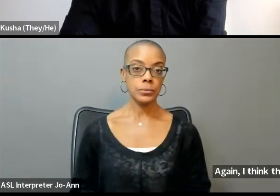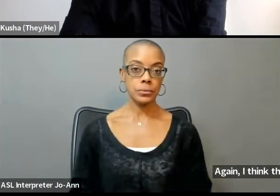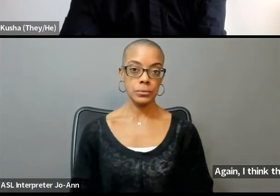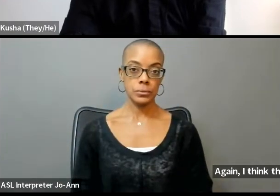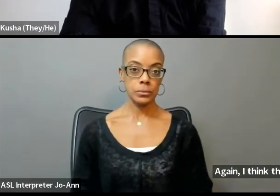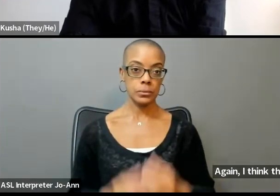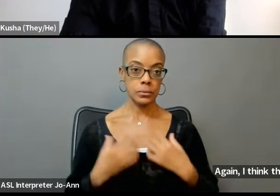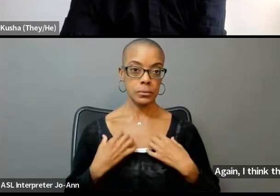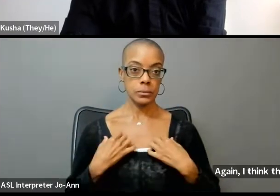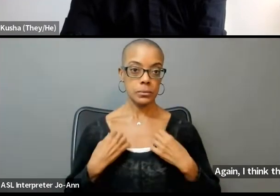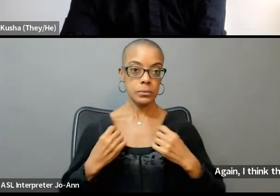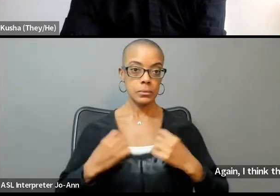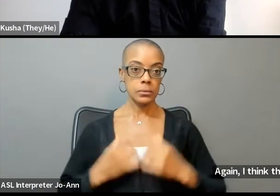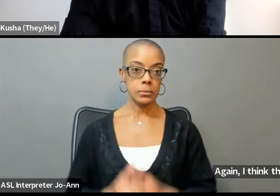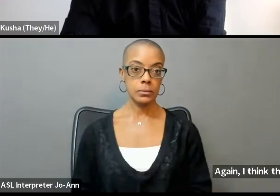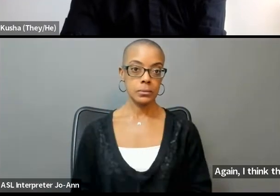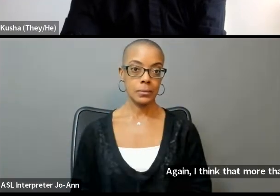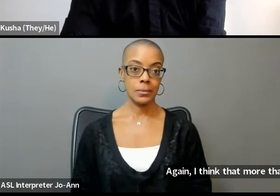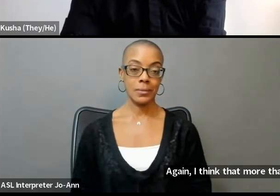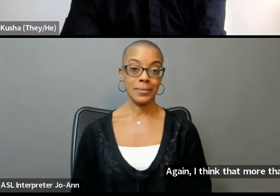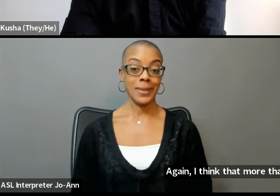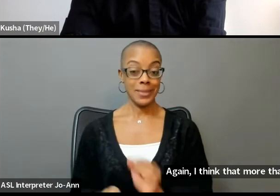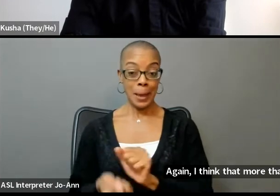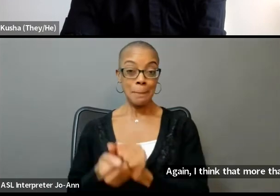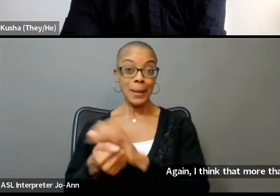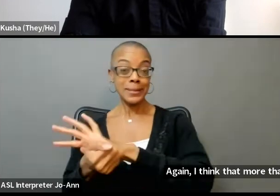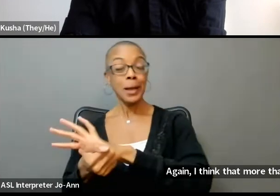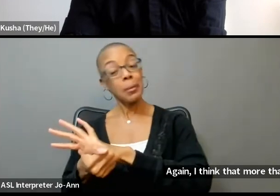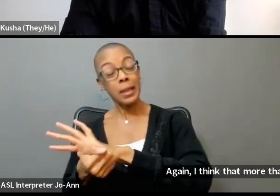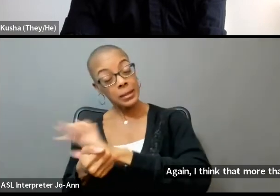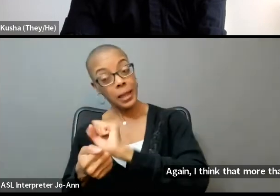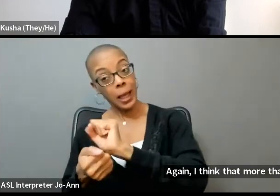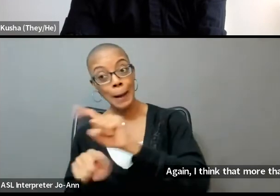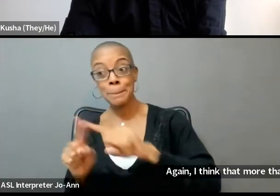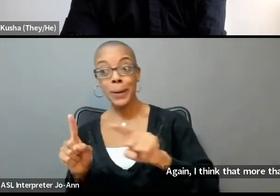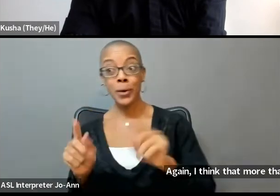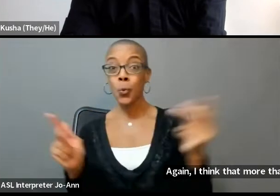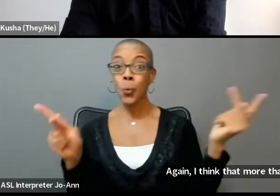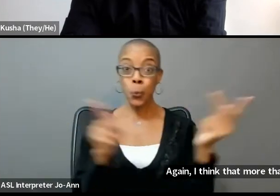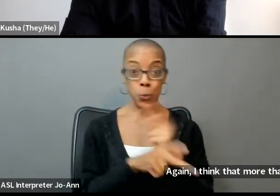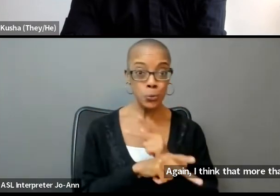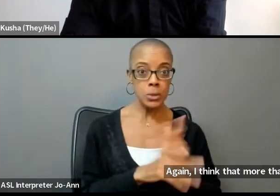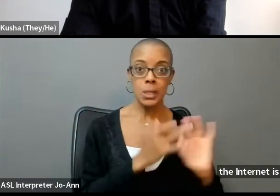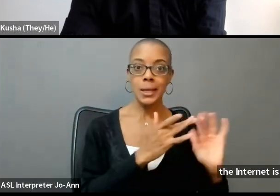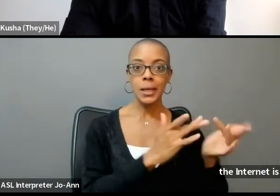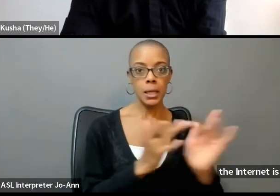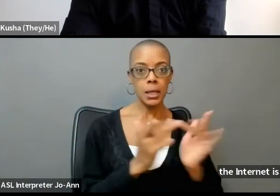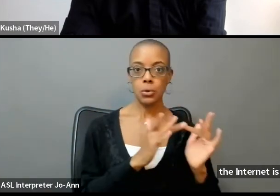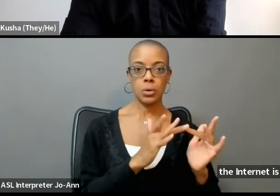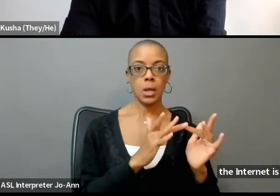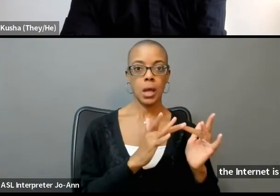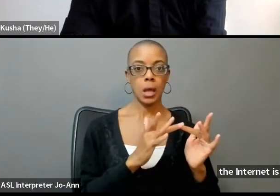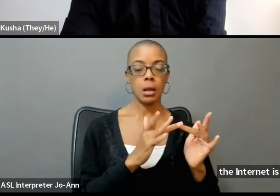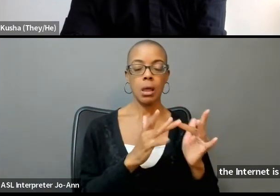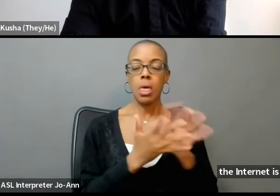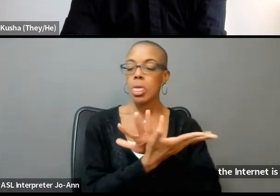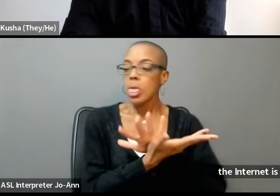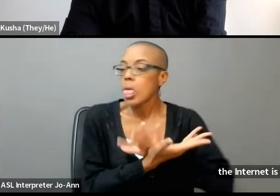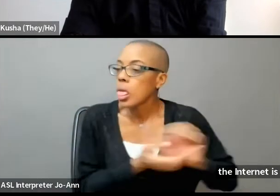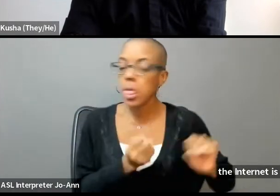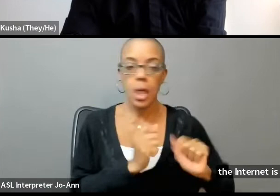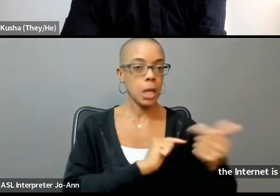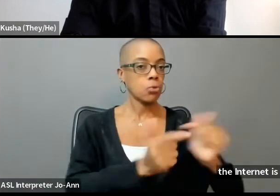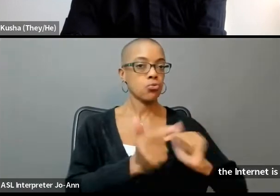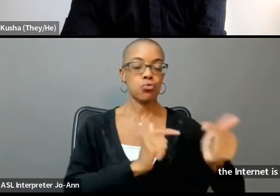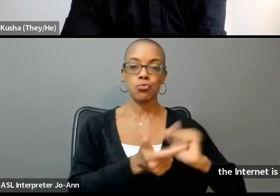the pandemic, the internet has just really ruined how people interact with each other, because people